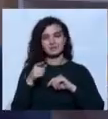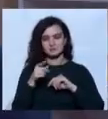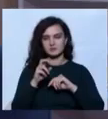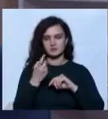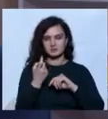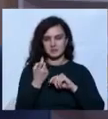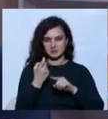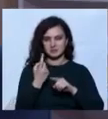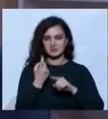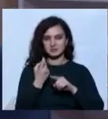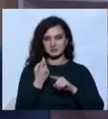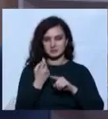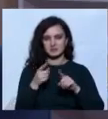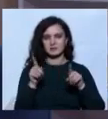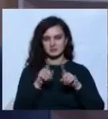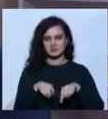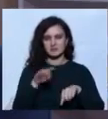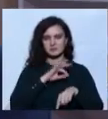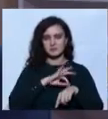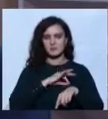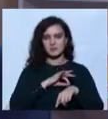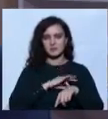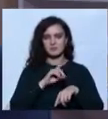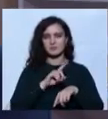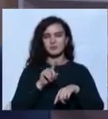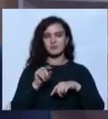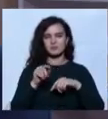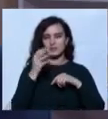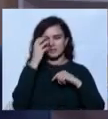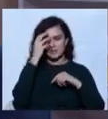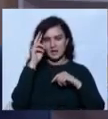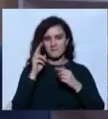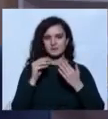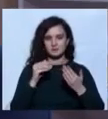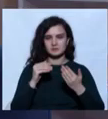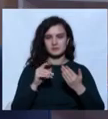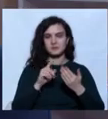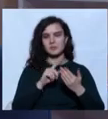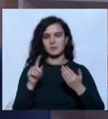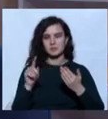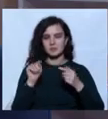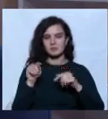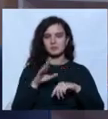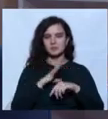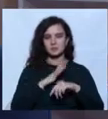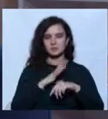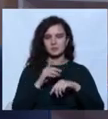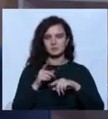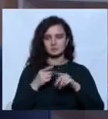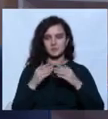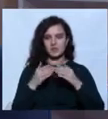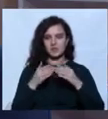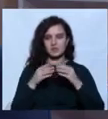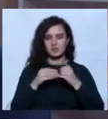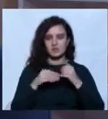Gunn. Gunn also used to be a member of Captain Flint's crew, but he was stranded on the island